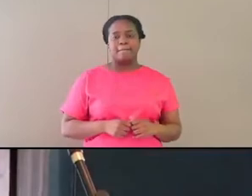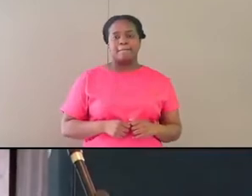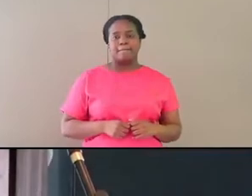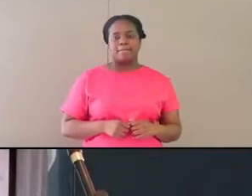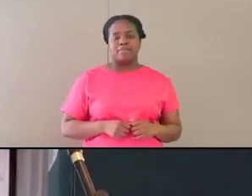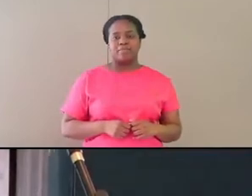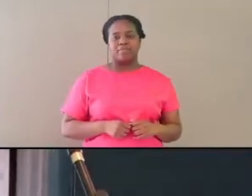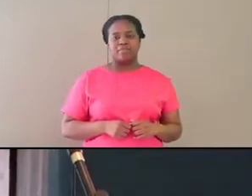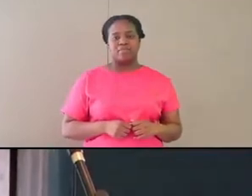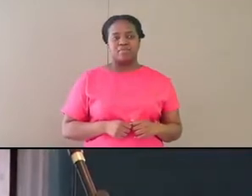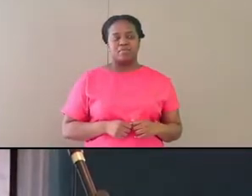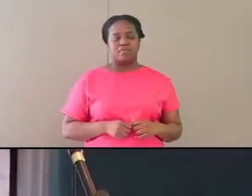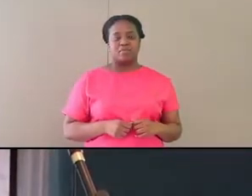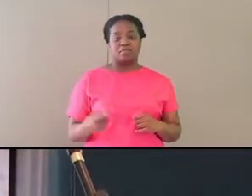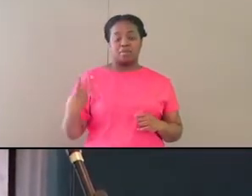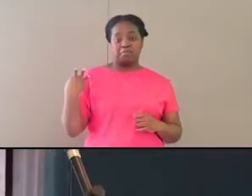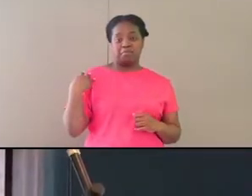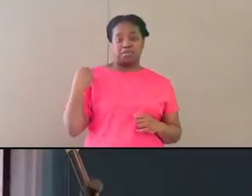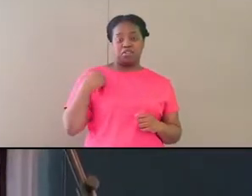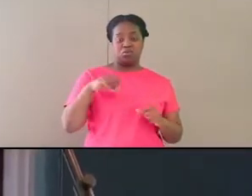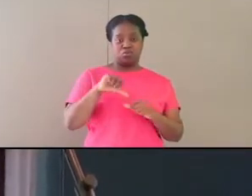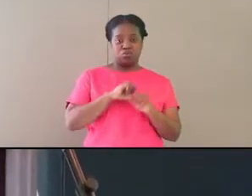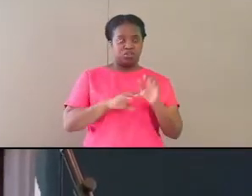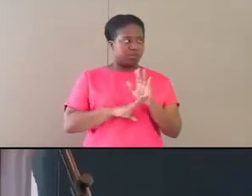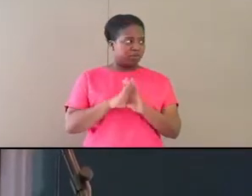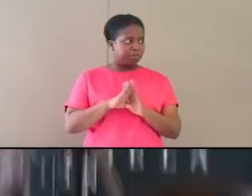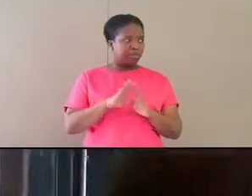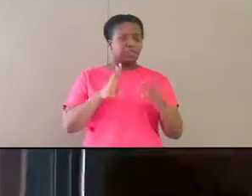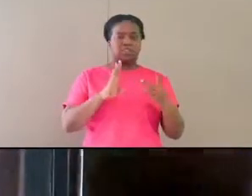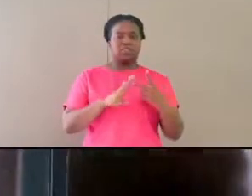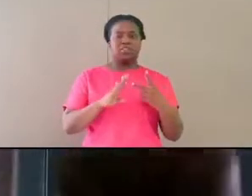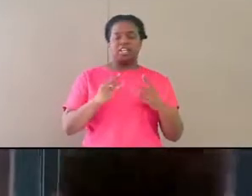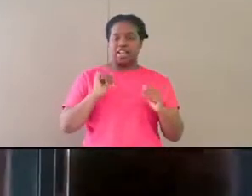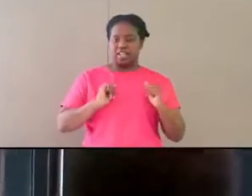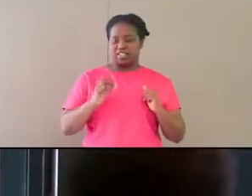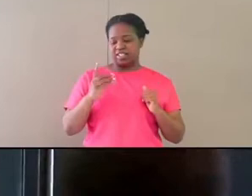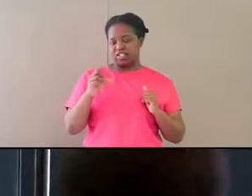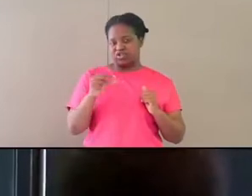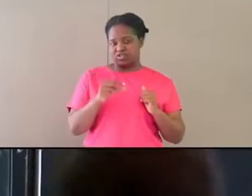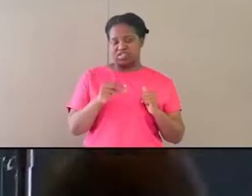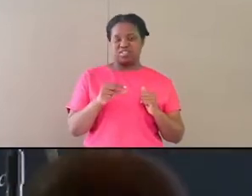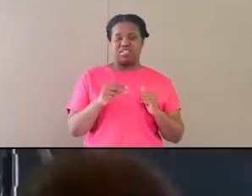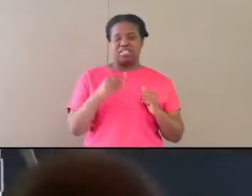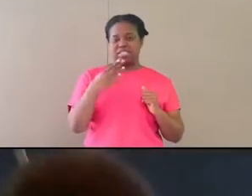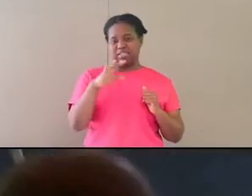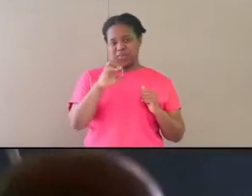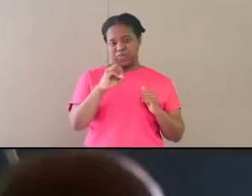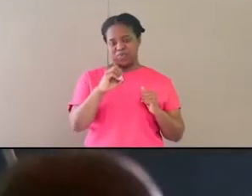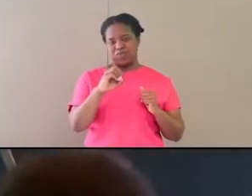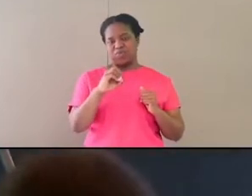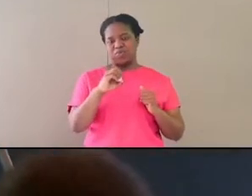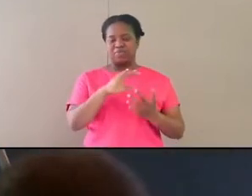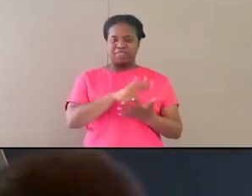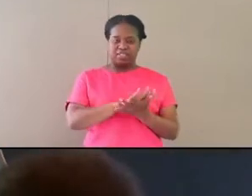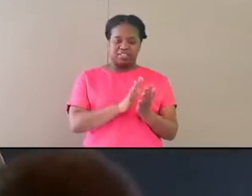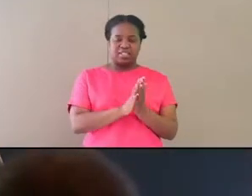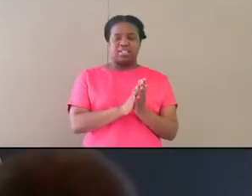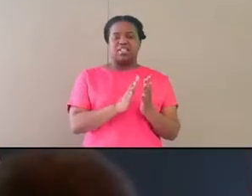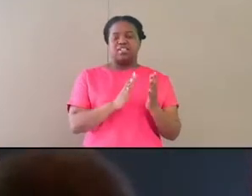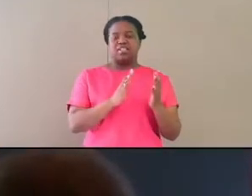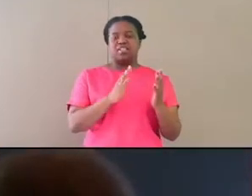honorable minister for social development acting DG for social development CEO of Sasa